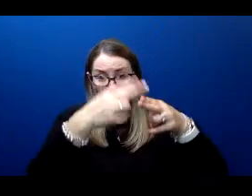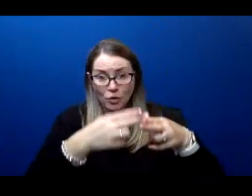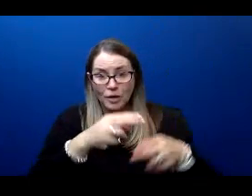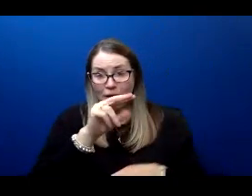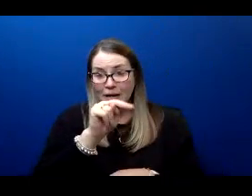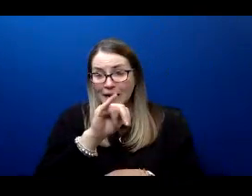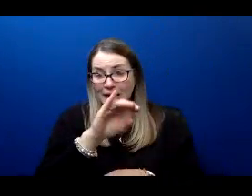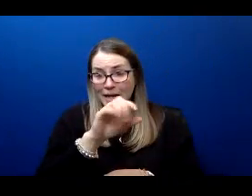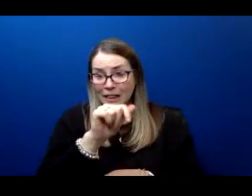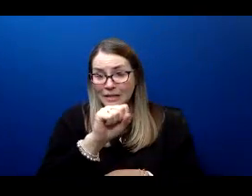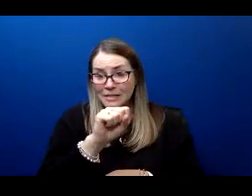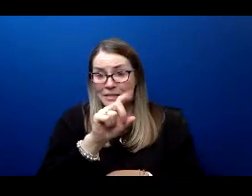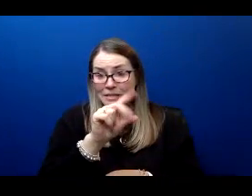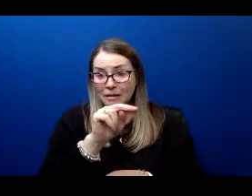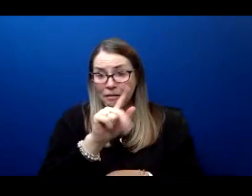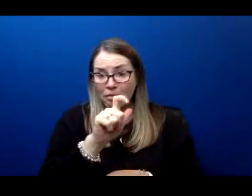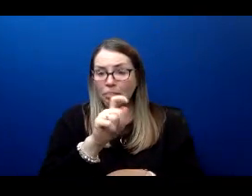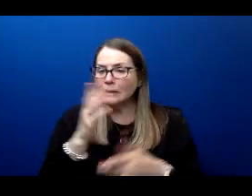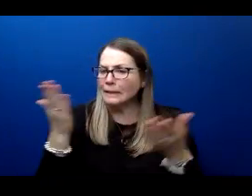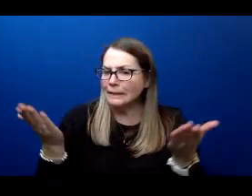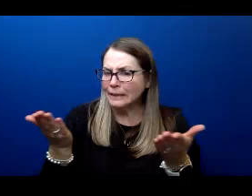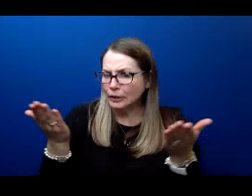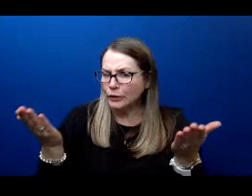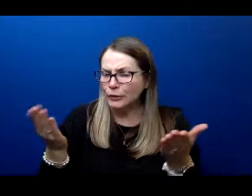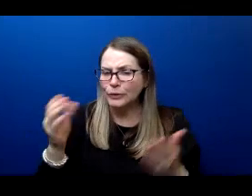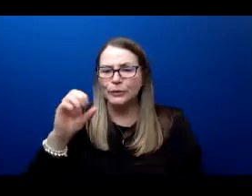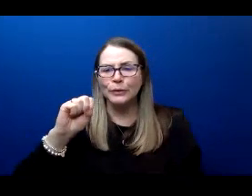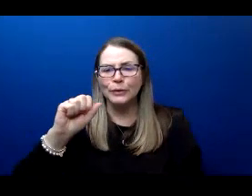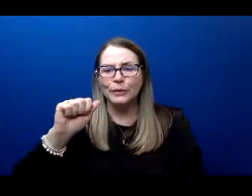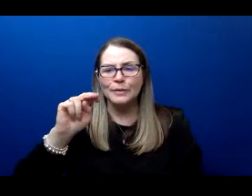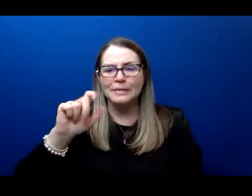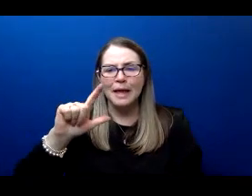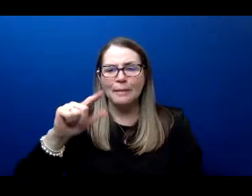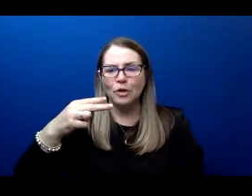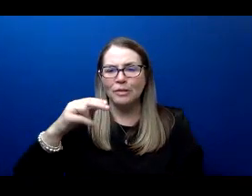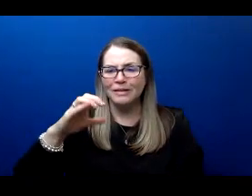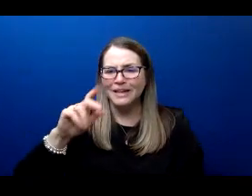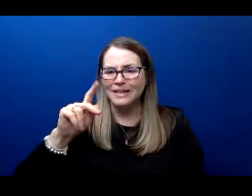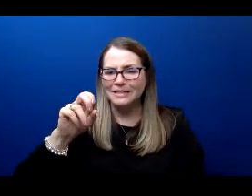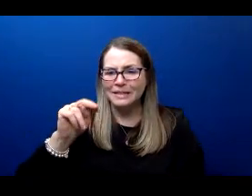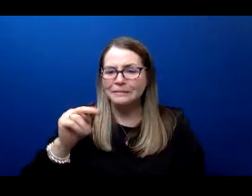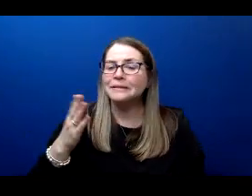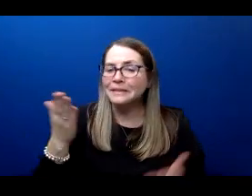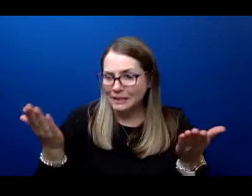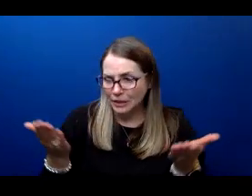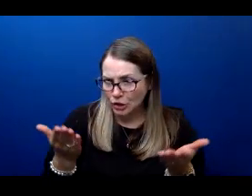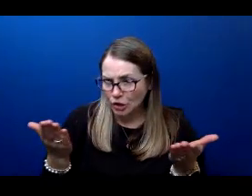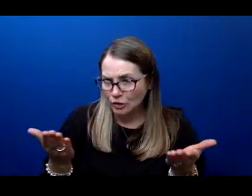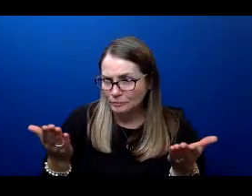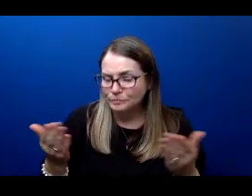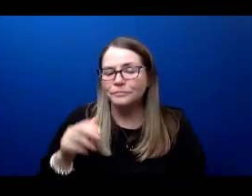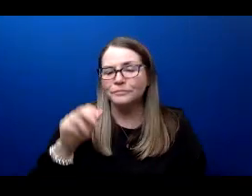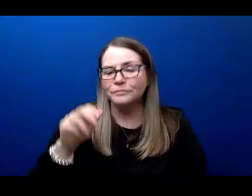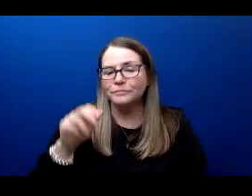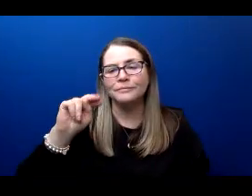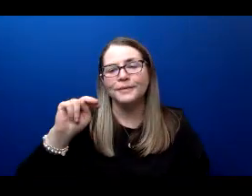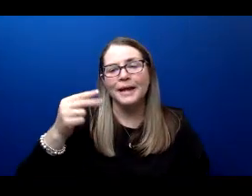Dunkel. Present. Dr. Samuel Hickson, our vice chair. Present. Angela